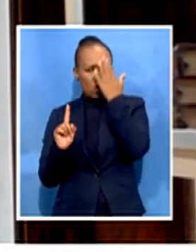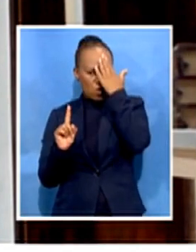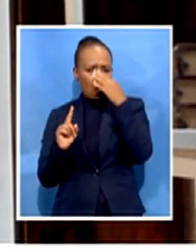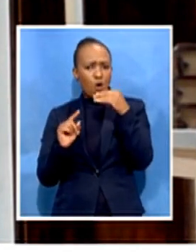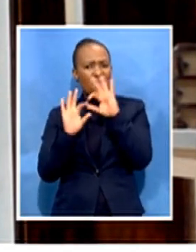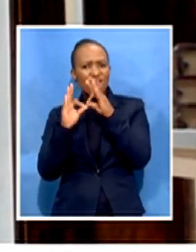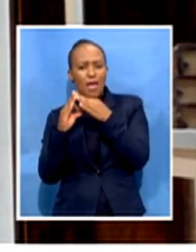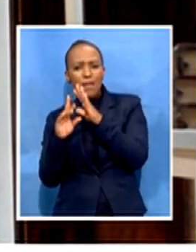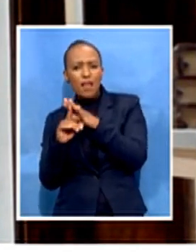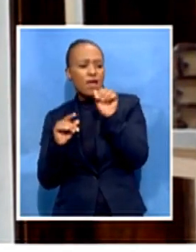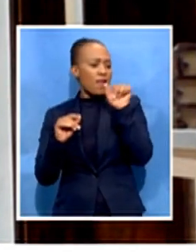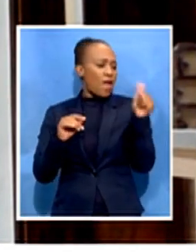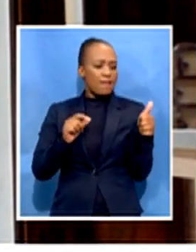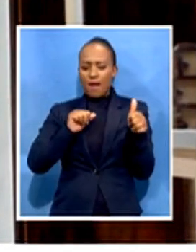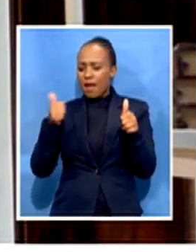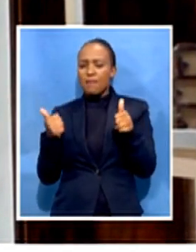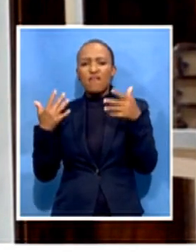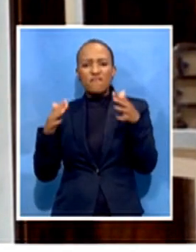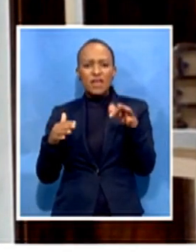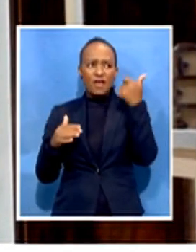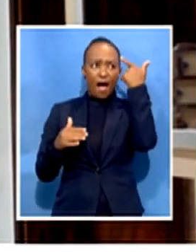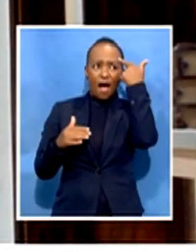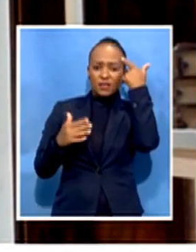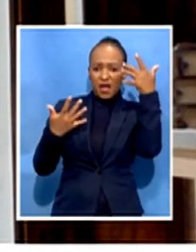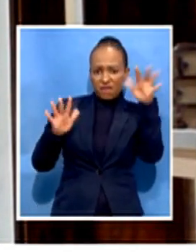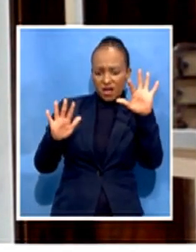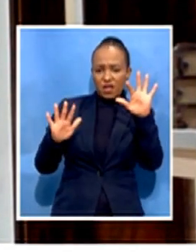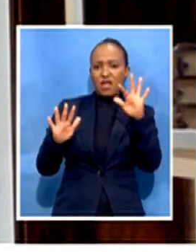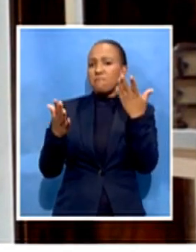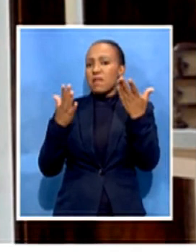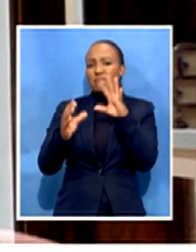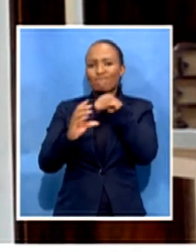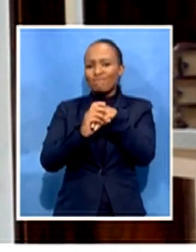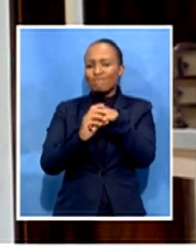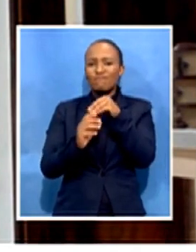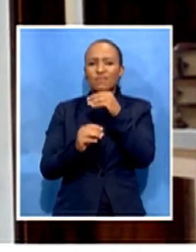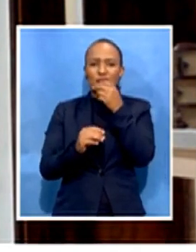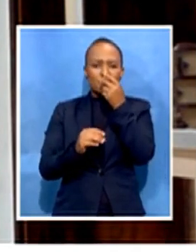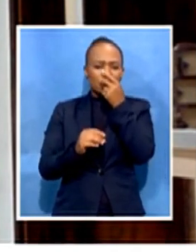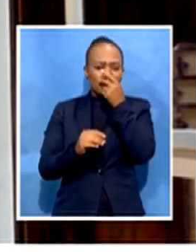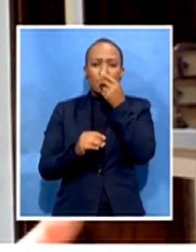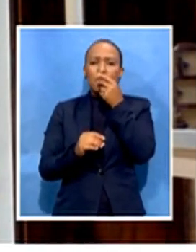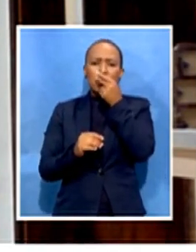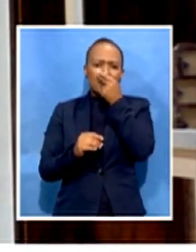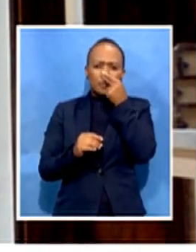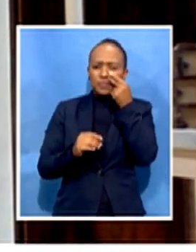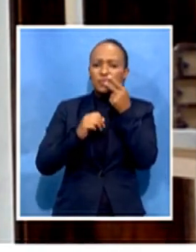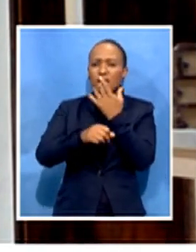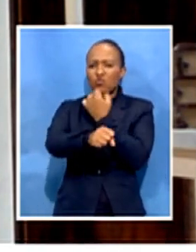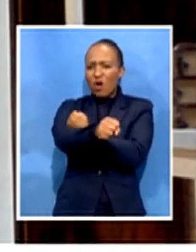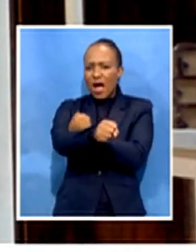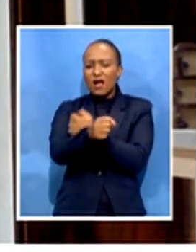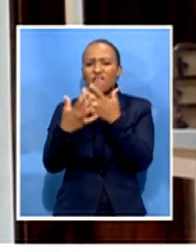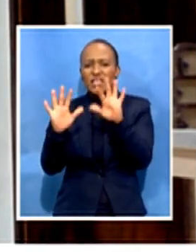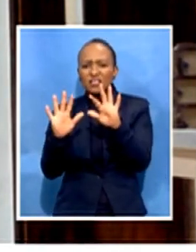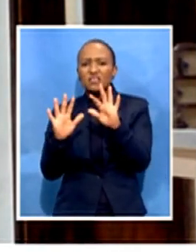hijacker. Somebody might be involved in drugs. Somebody might be involved in all forms of wrongdoing. What we need to do